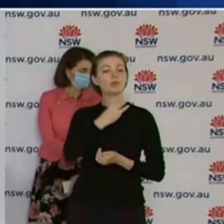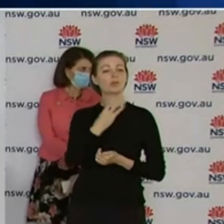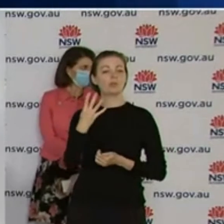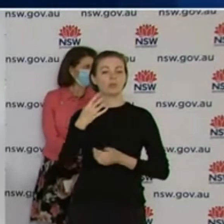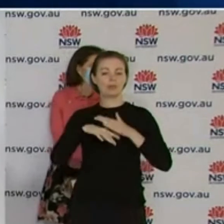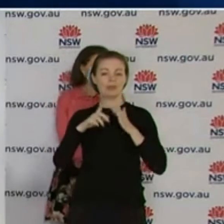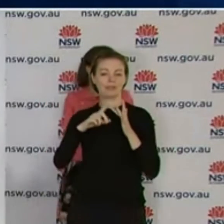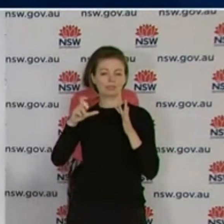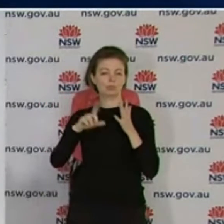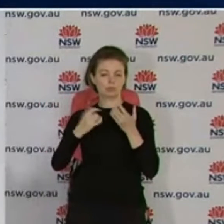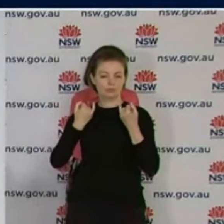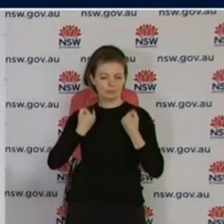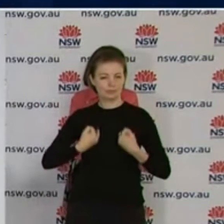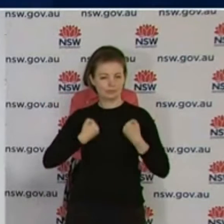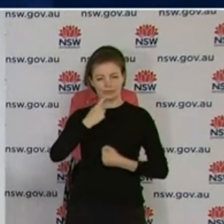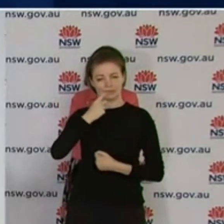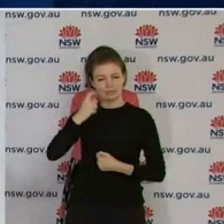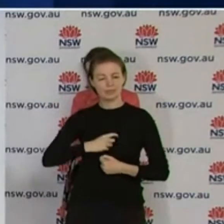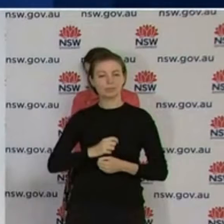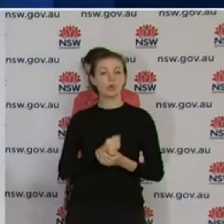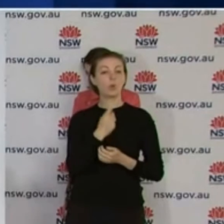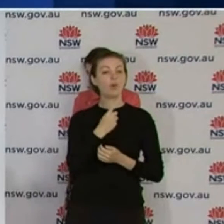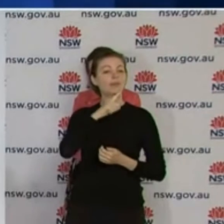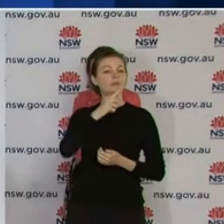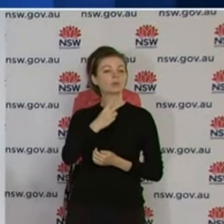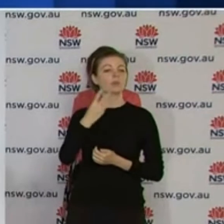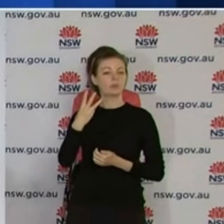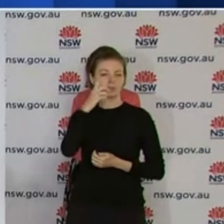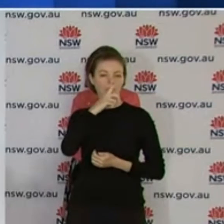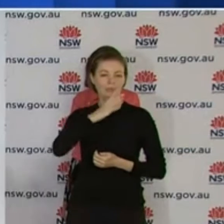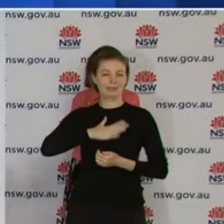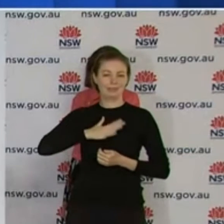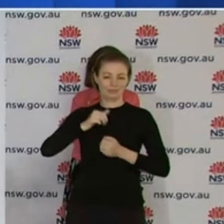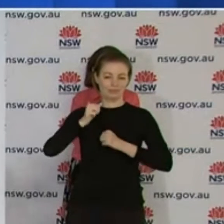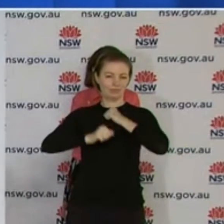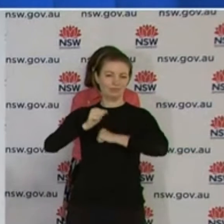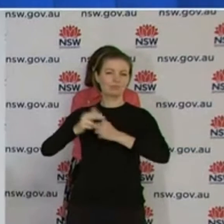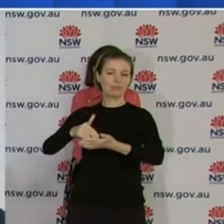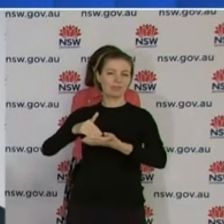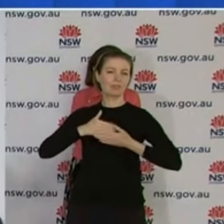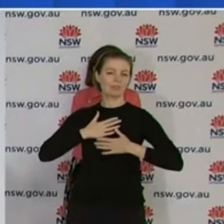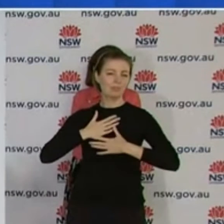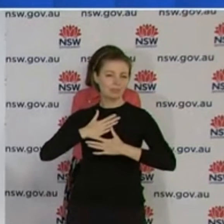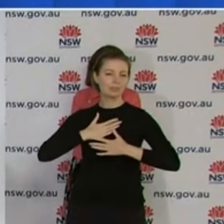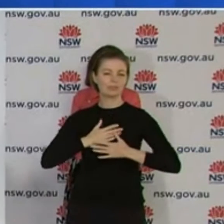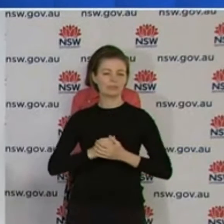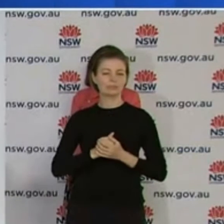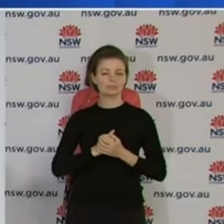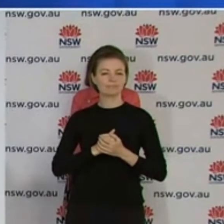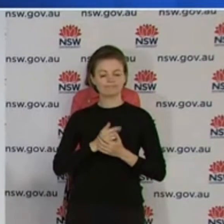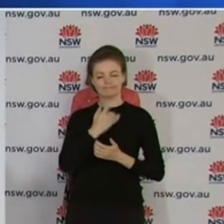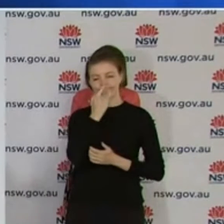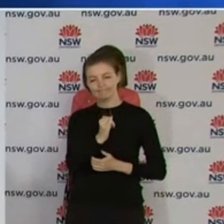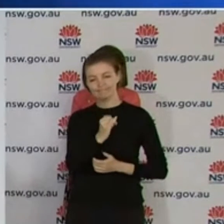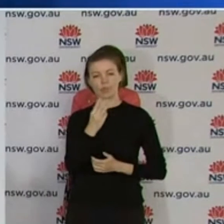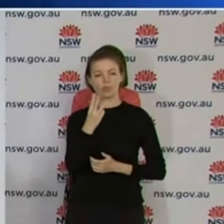234 in intensive care and 123 who require ventilation. Sadly, we've seen 13 deaths in